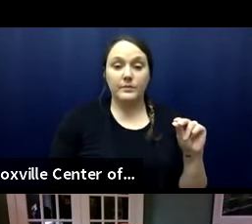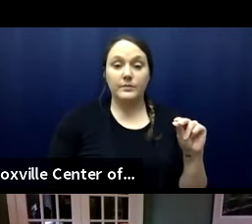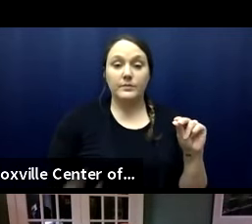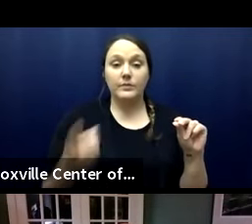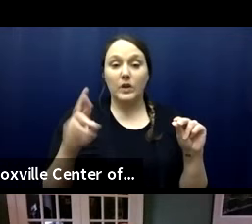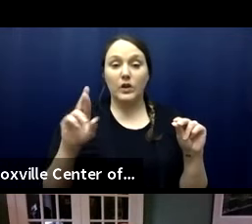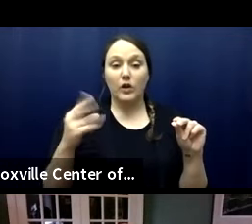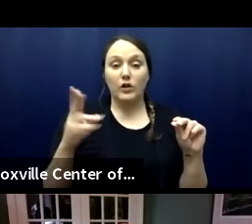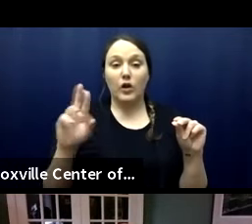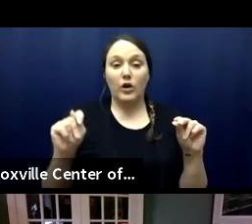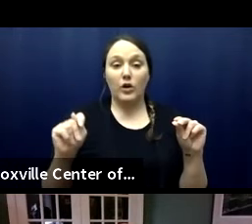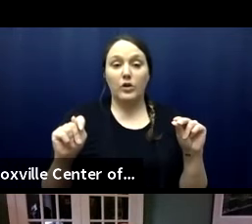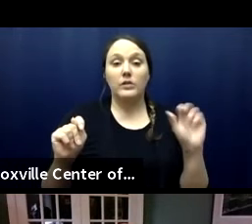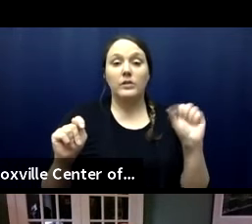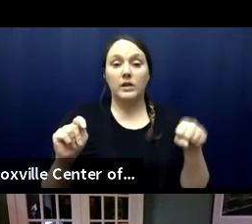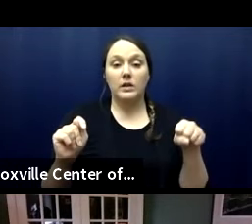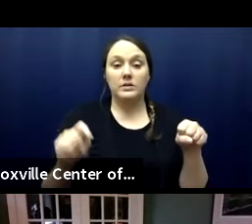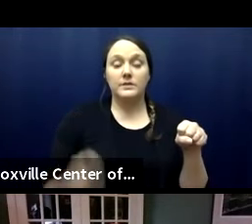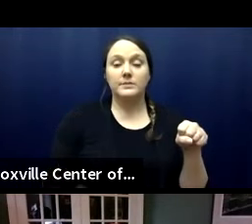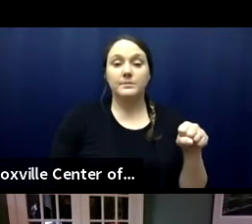Dr. Hurt. Yes.